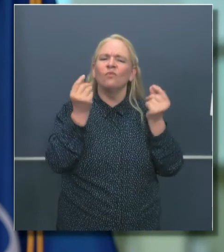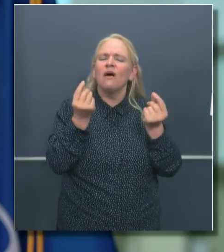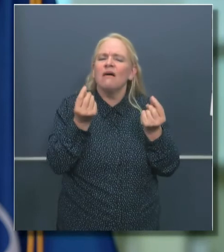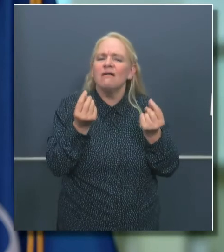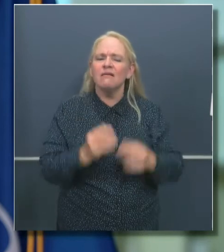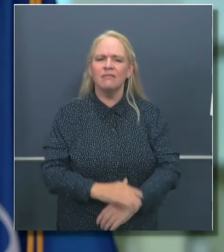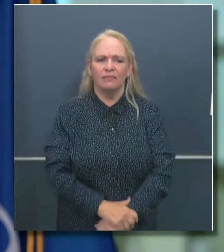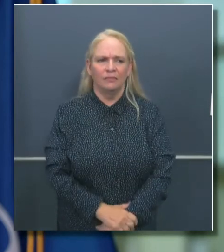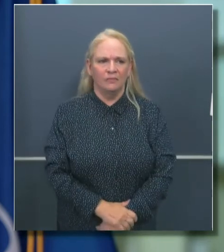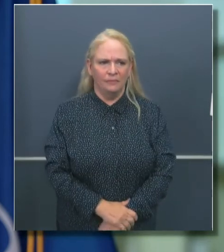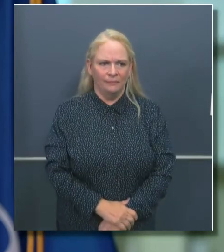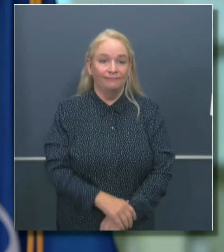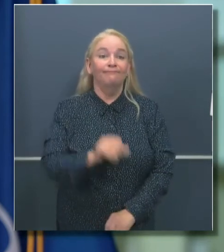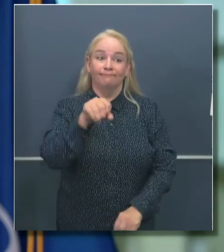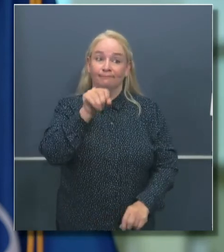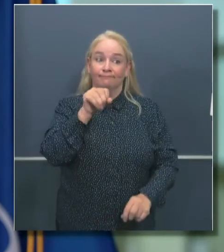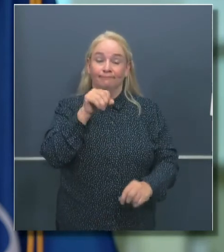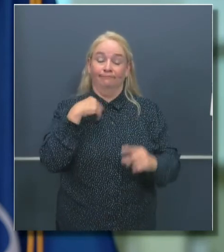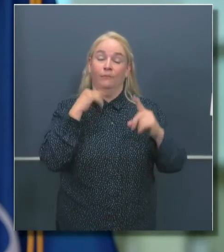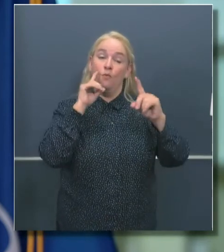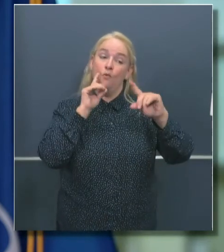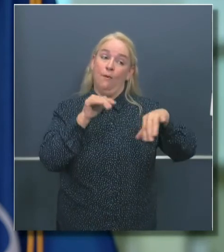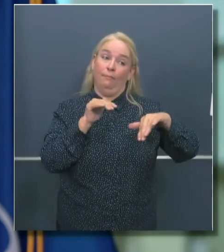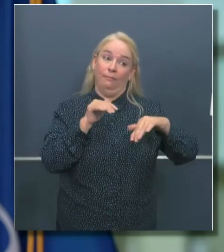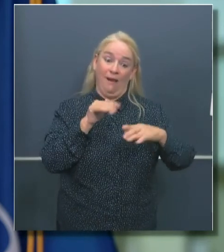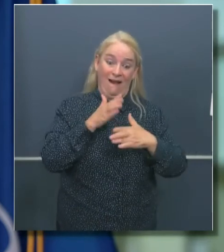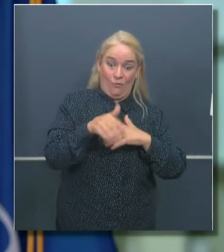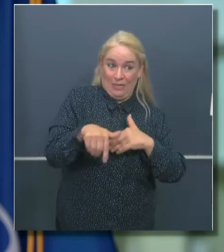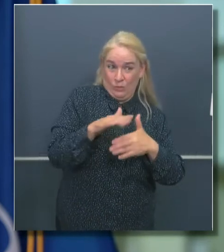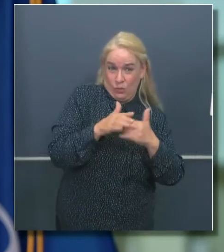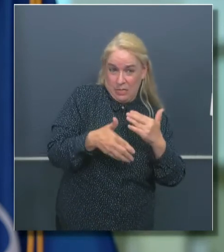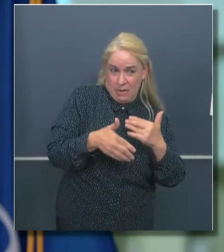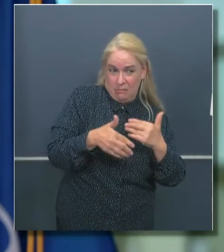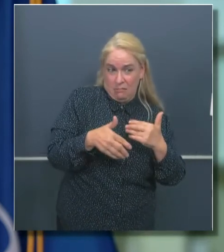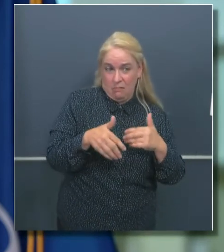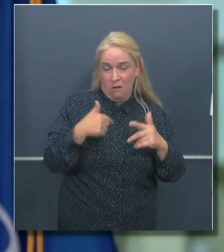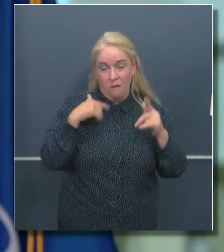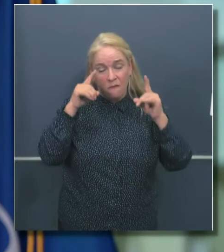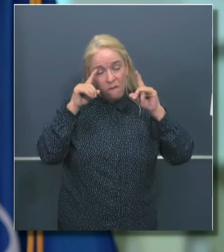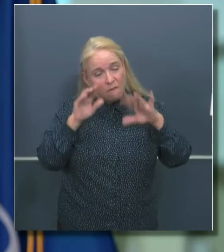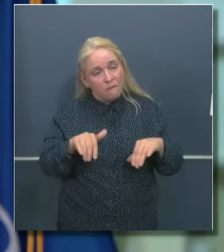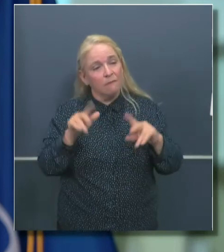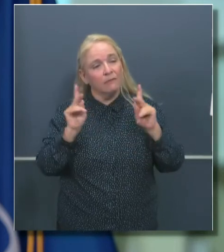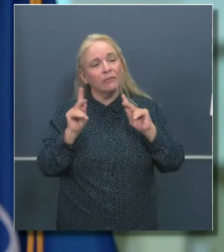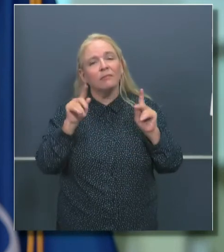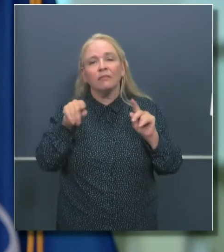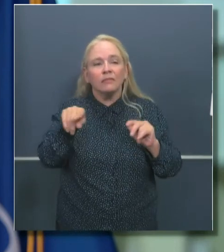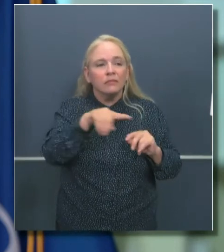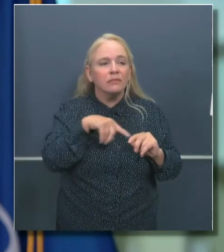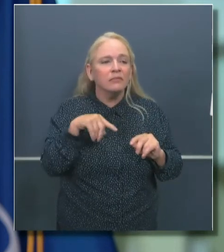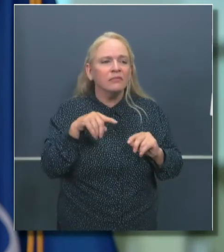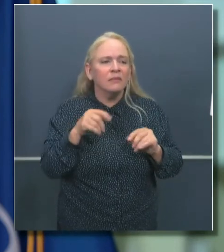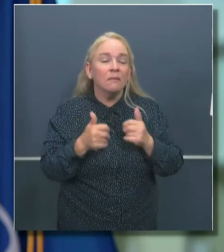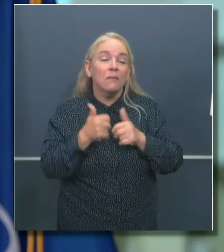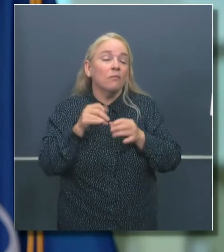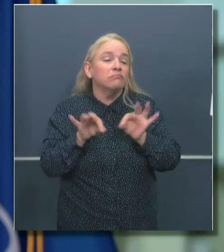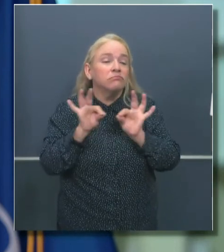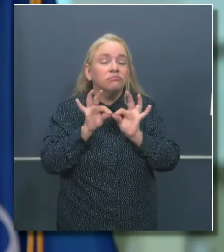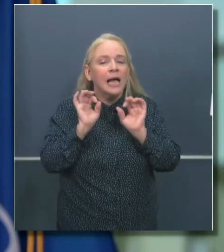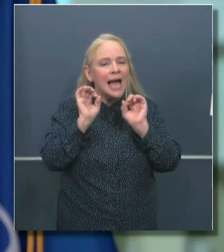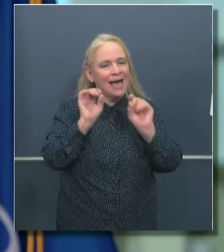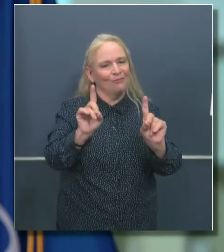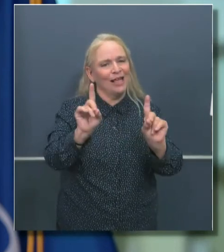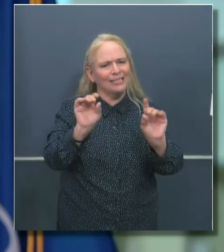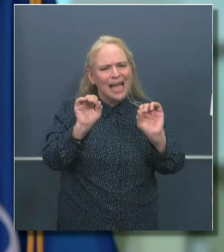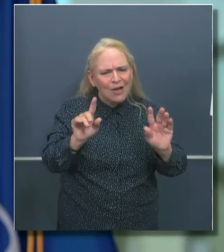today's action an example of a response to your question. More targeted education. I think the most important thing we've learned over the course of